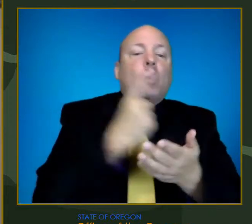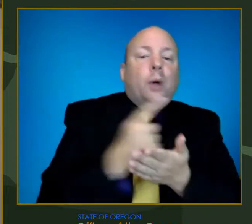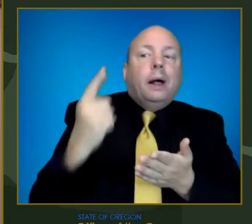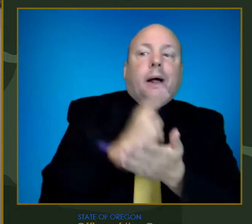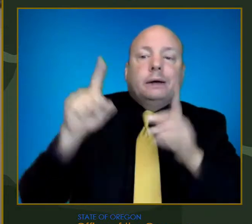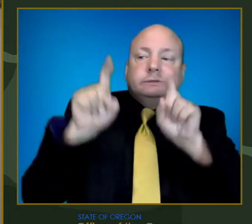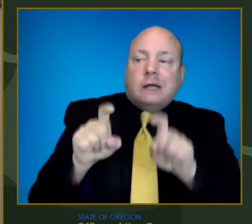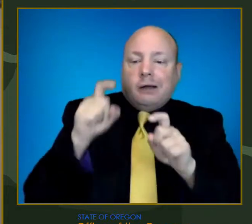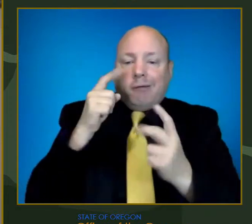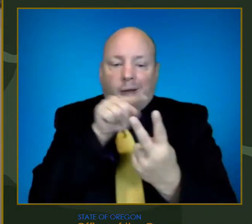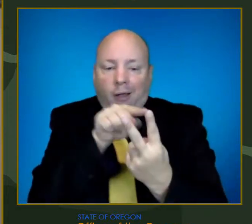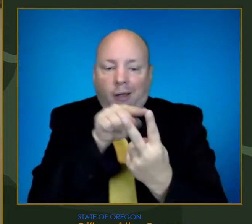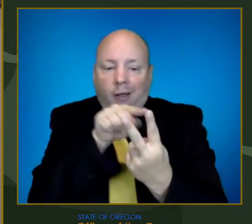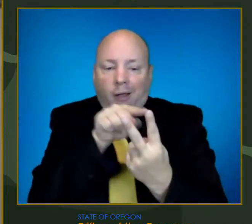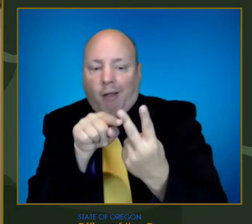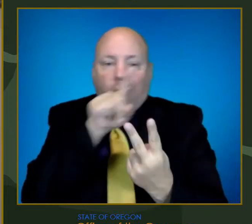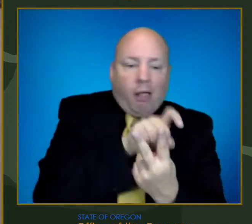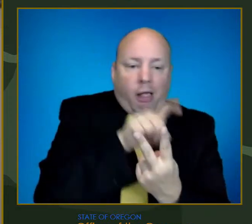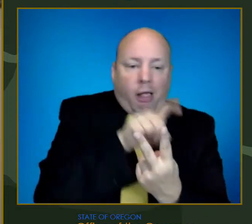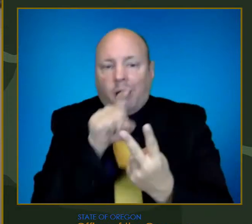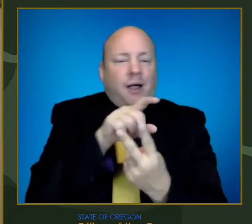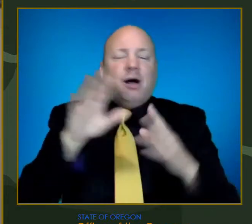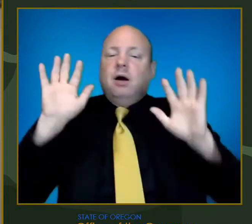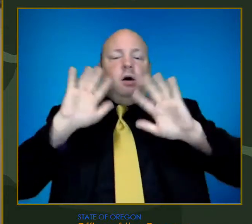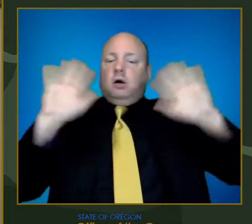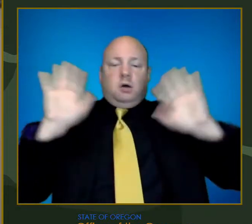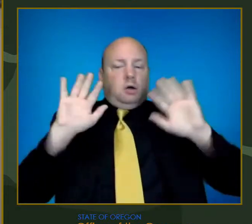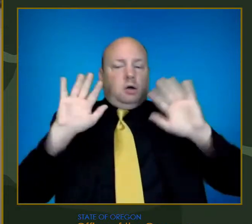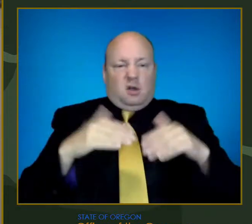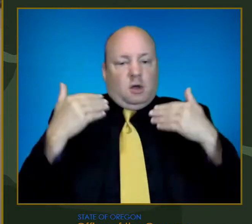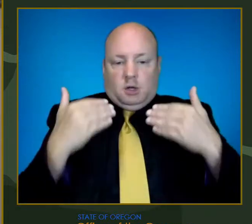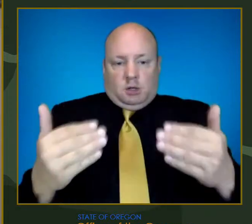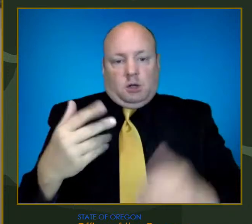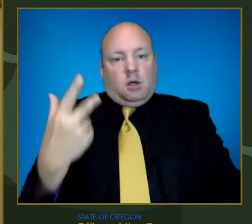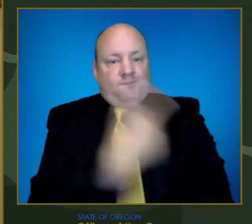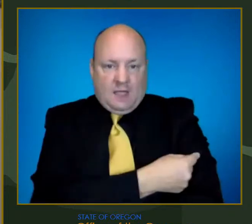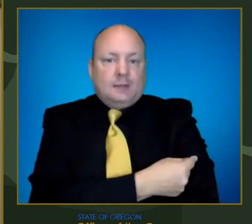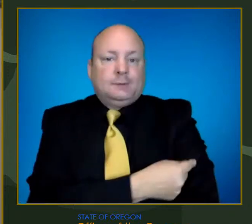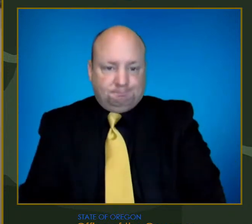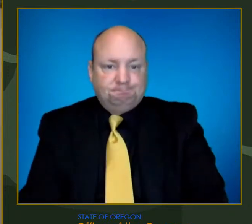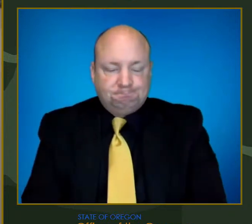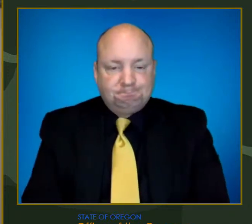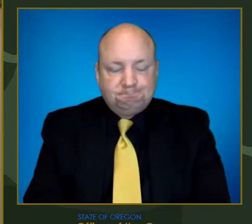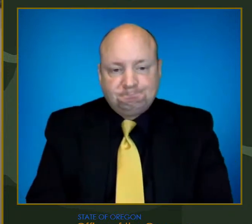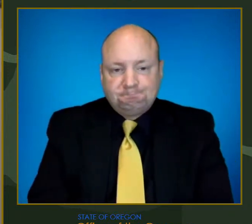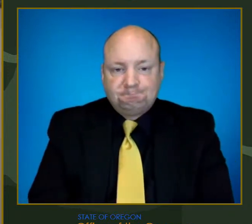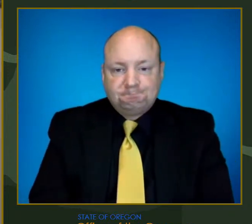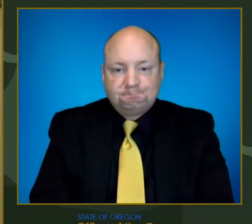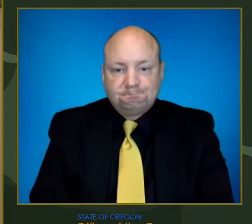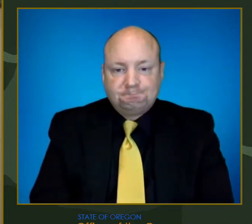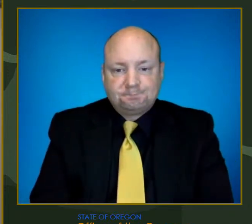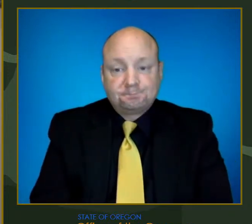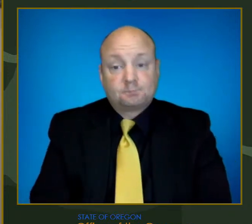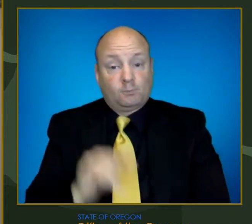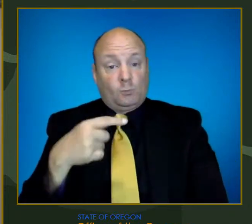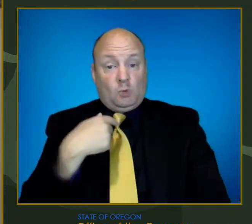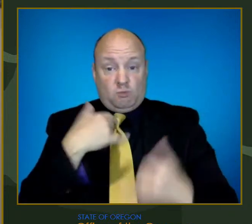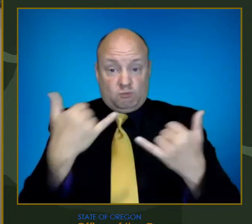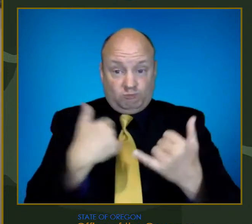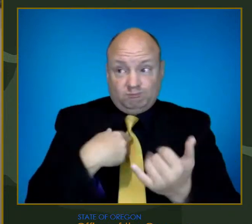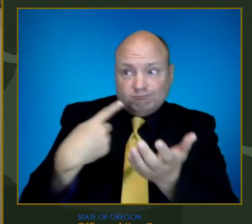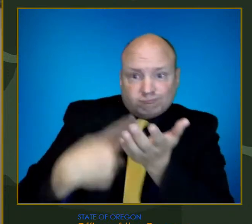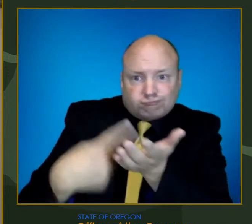responding to the current crisis. I've also worked closely with healthcare stakeholders on this